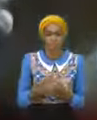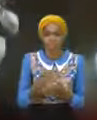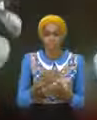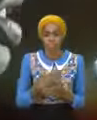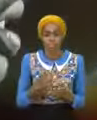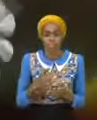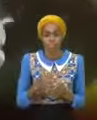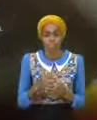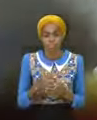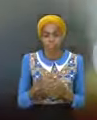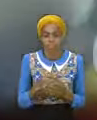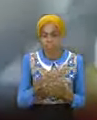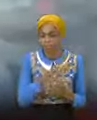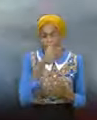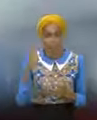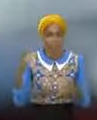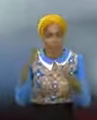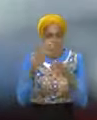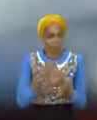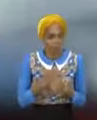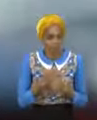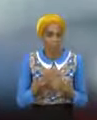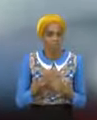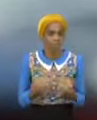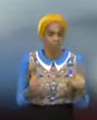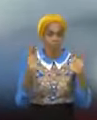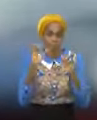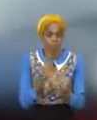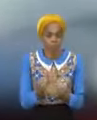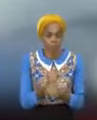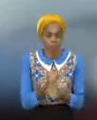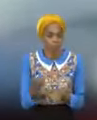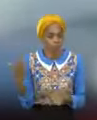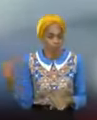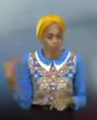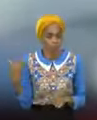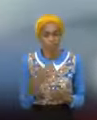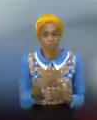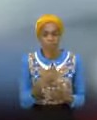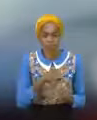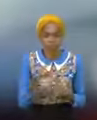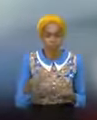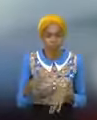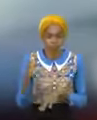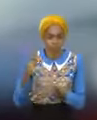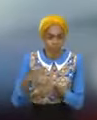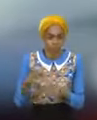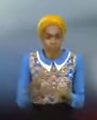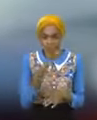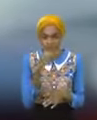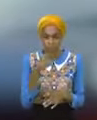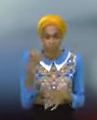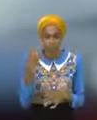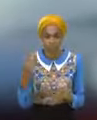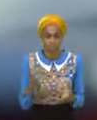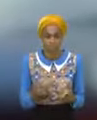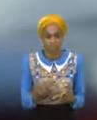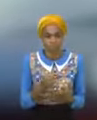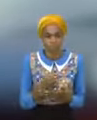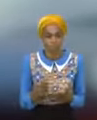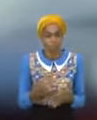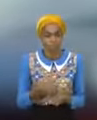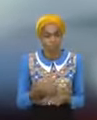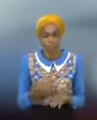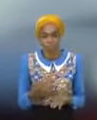Like, I've not had a miracle before that severe. So when I touched the navel and I did not see it, at some point I was even scared of